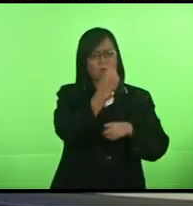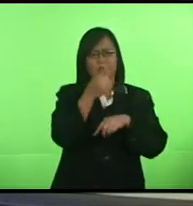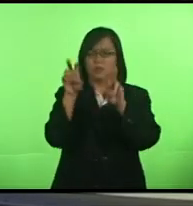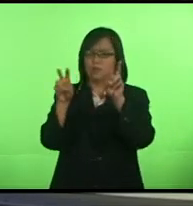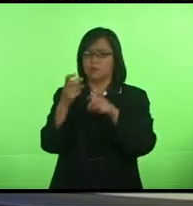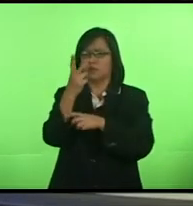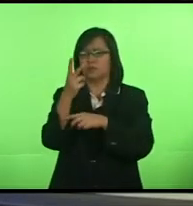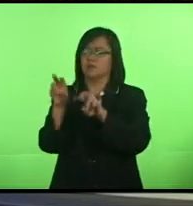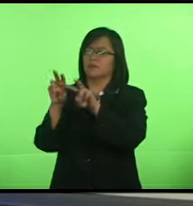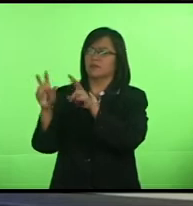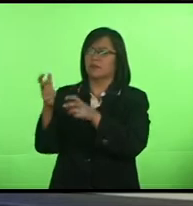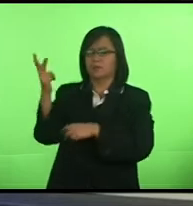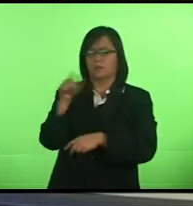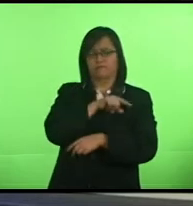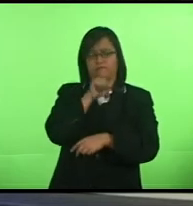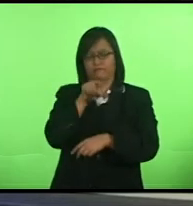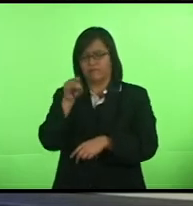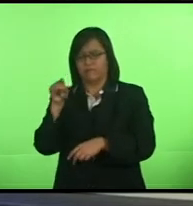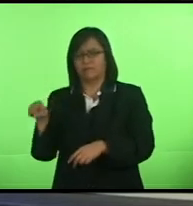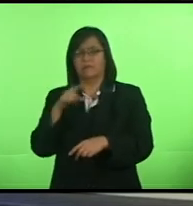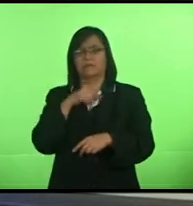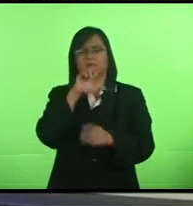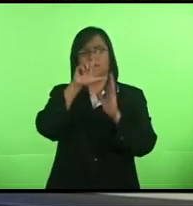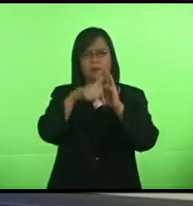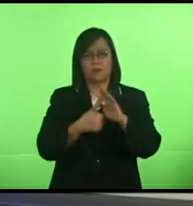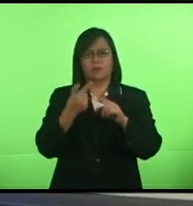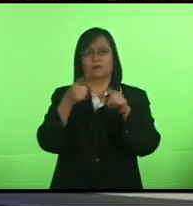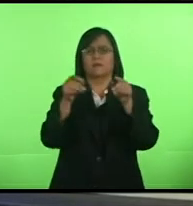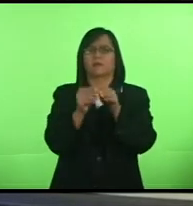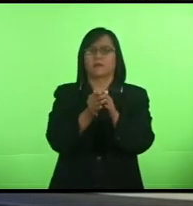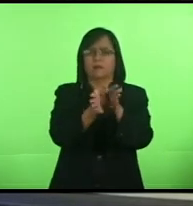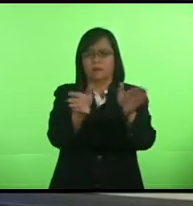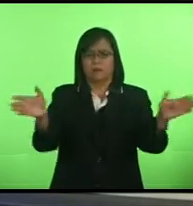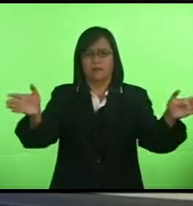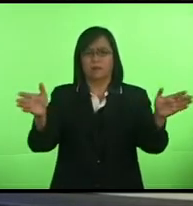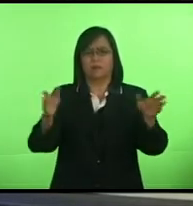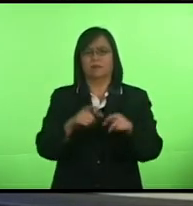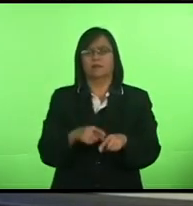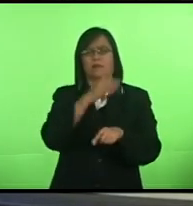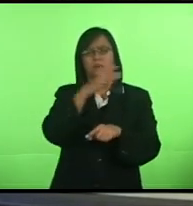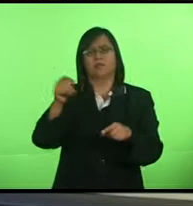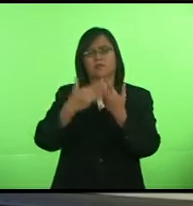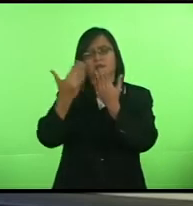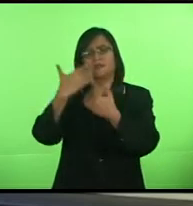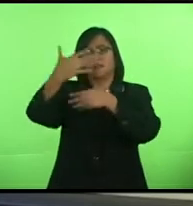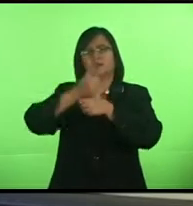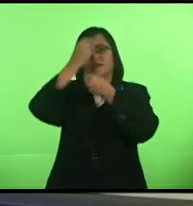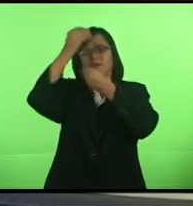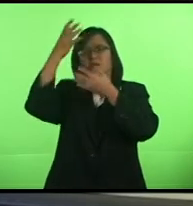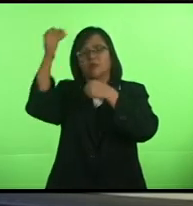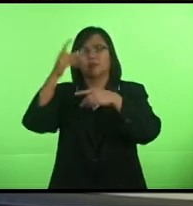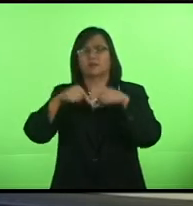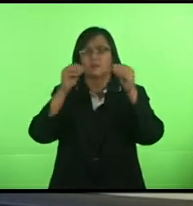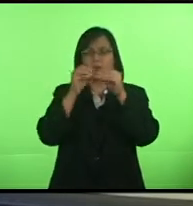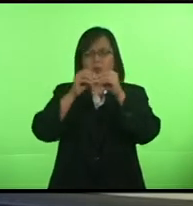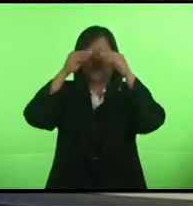Then, you narrow down a broad topic so that you can gather information easily and more focused. Besides